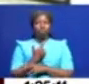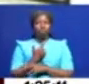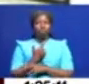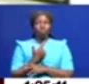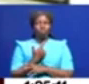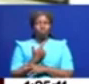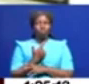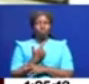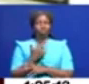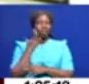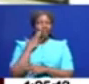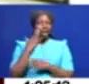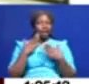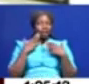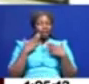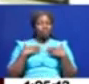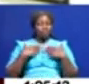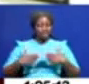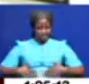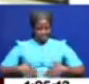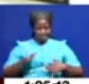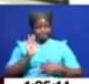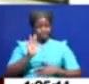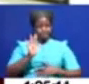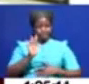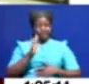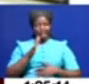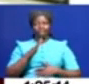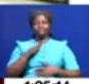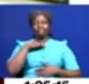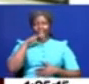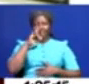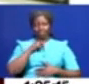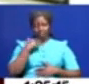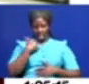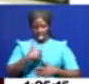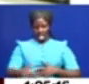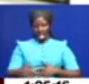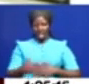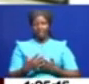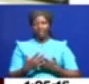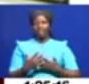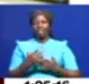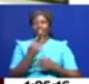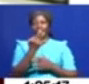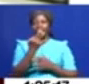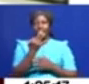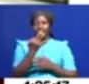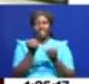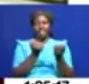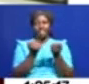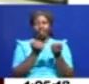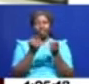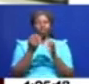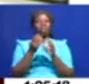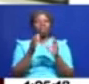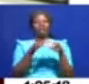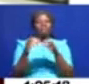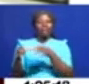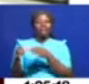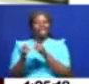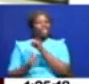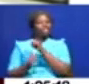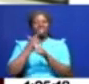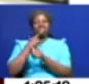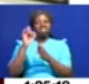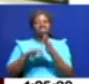alikuwa paralyzed. Kampuni tatu za magari silitukataa, sikisema hatuwezi tukabeba maiti. Lakini